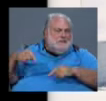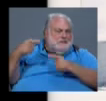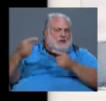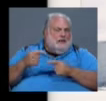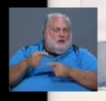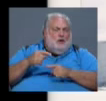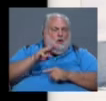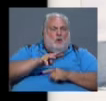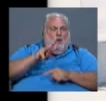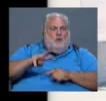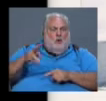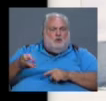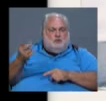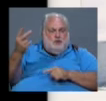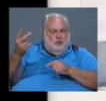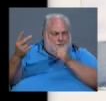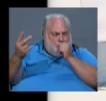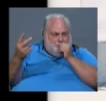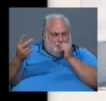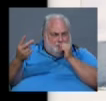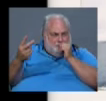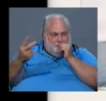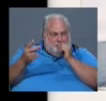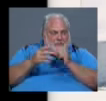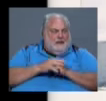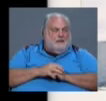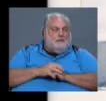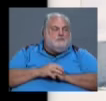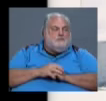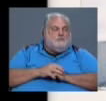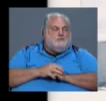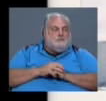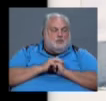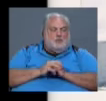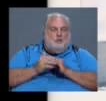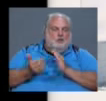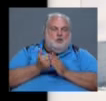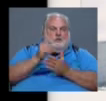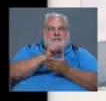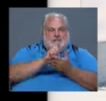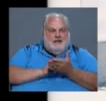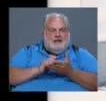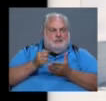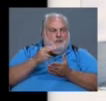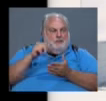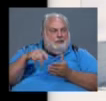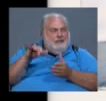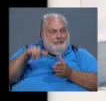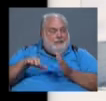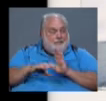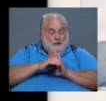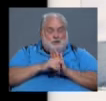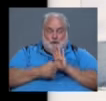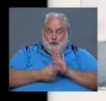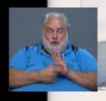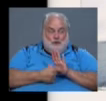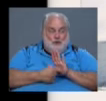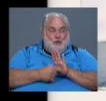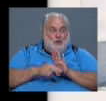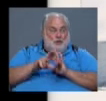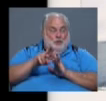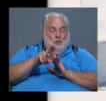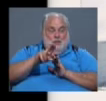capability to the fleet through our modularity and reconfigurable nature of the ship. So the picture here is a picture of Little Rock when she